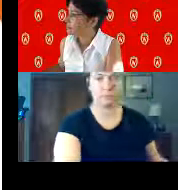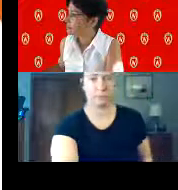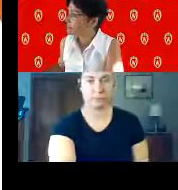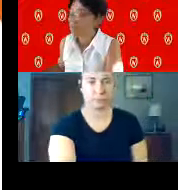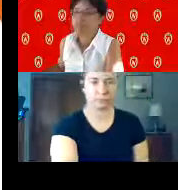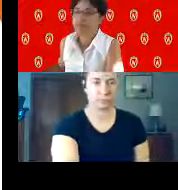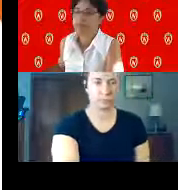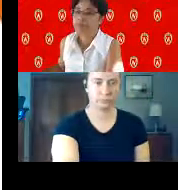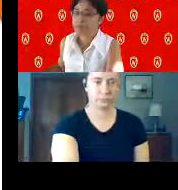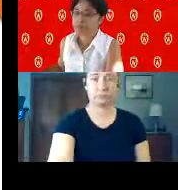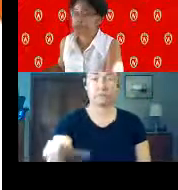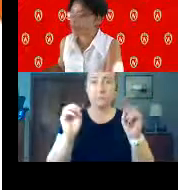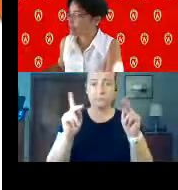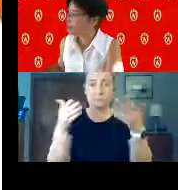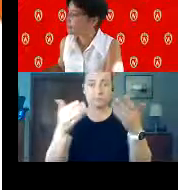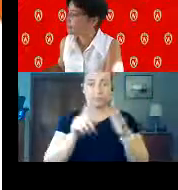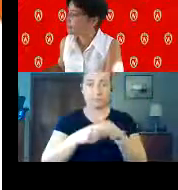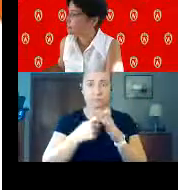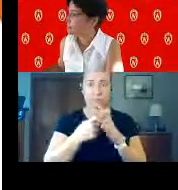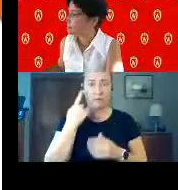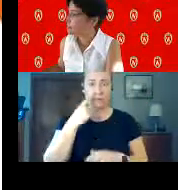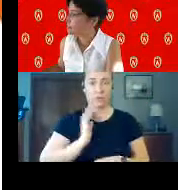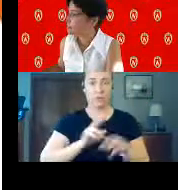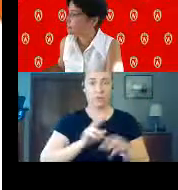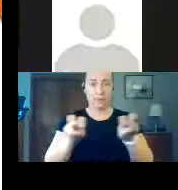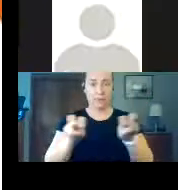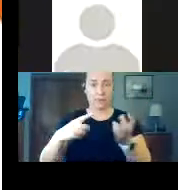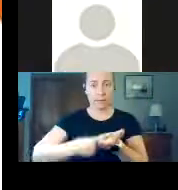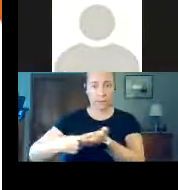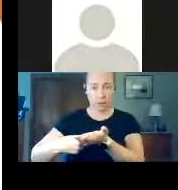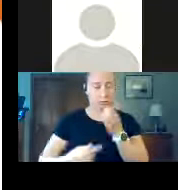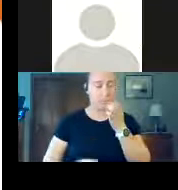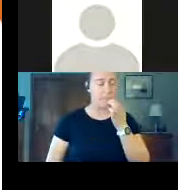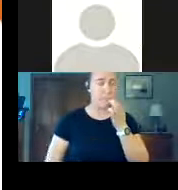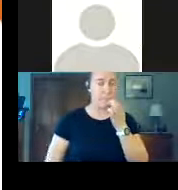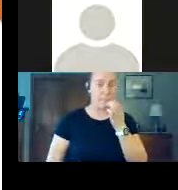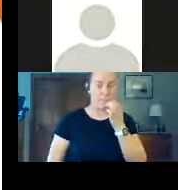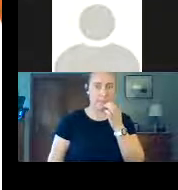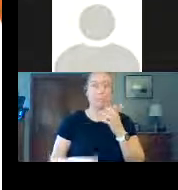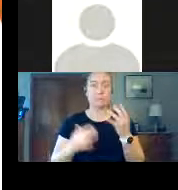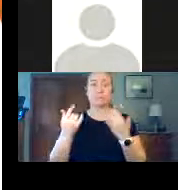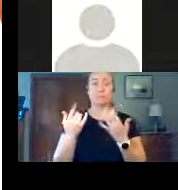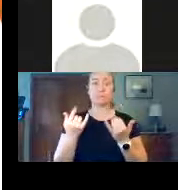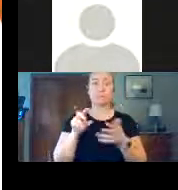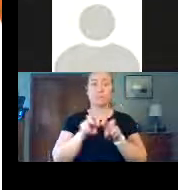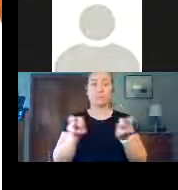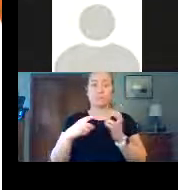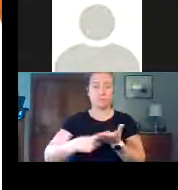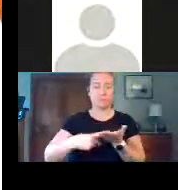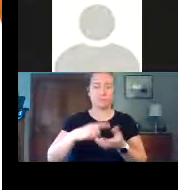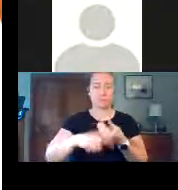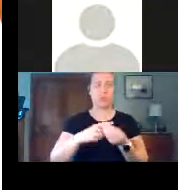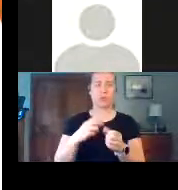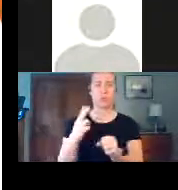Okay, we're going to go ahead and get started for our panel discussion on using